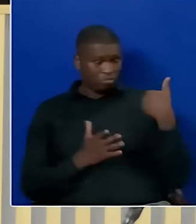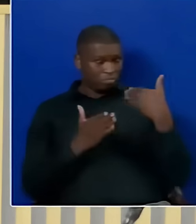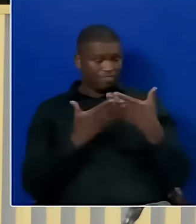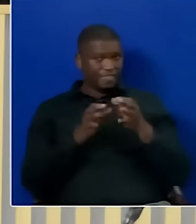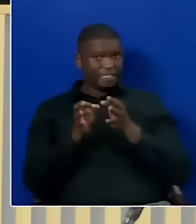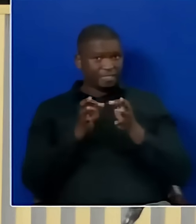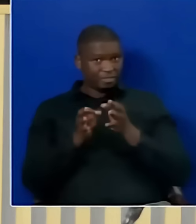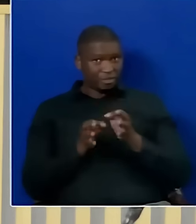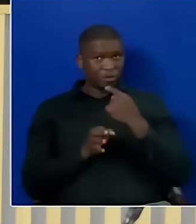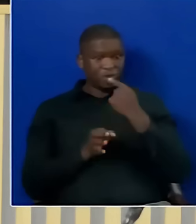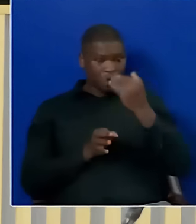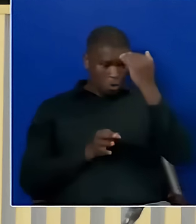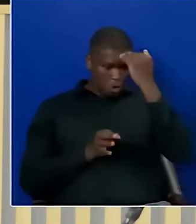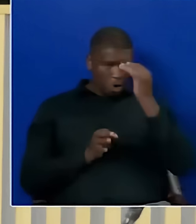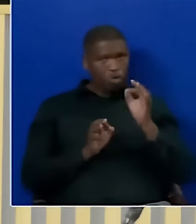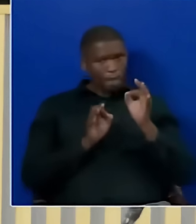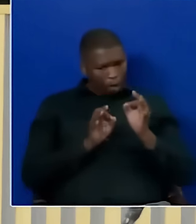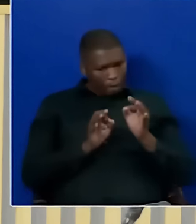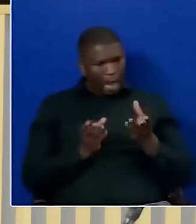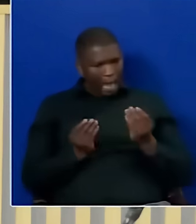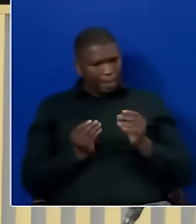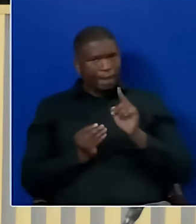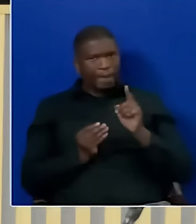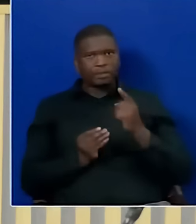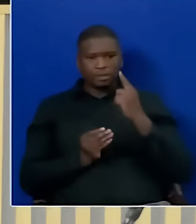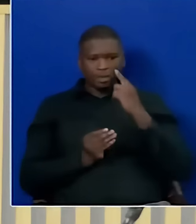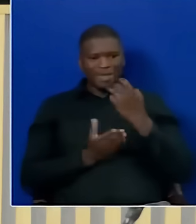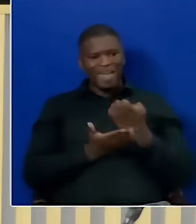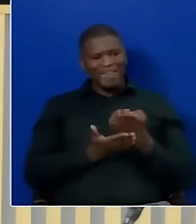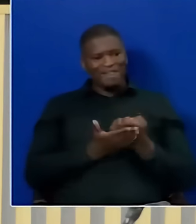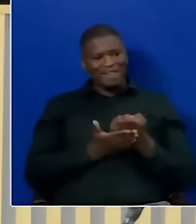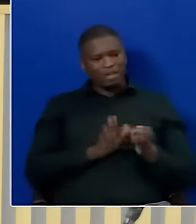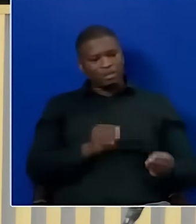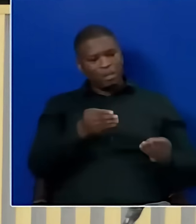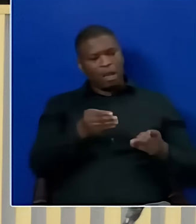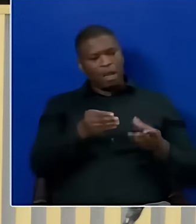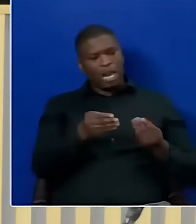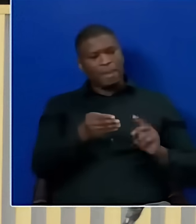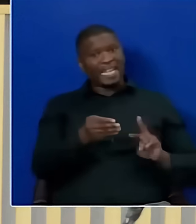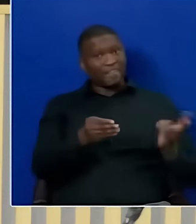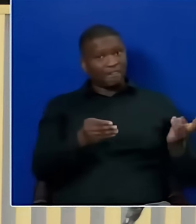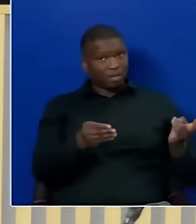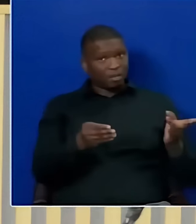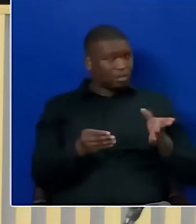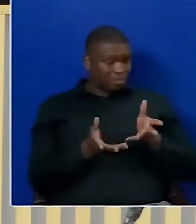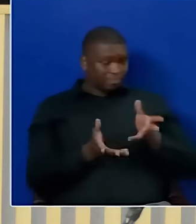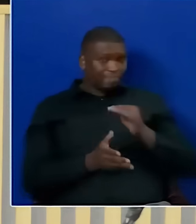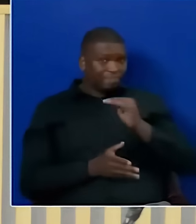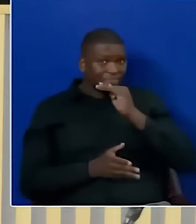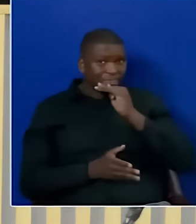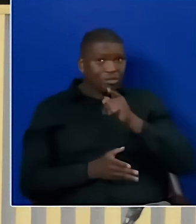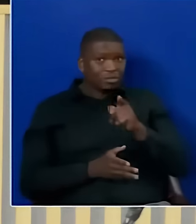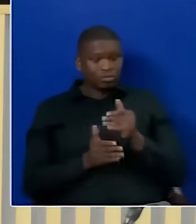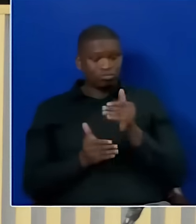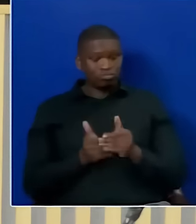number, but the evidence bag has got a different case number? Does it mean that your processes